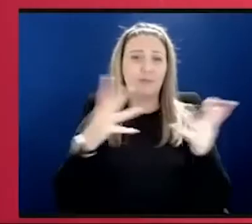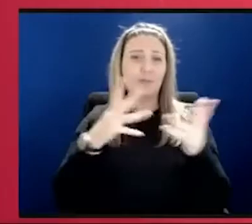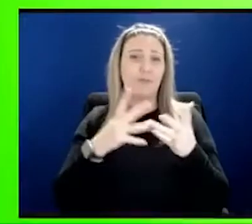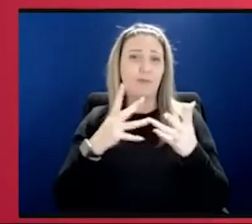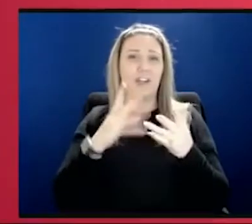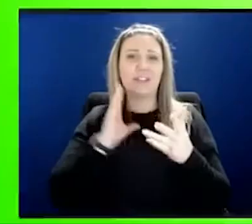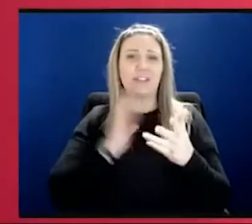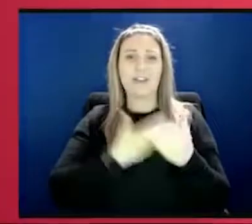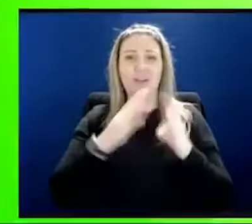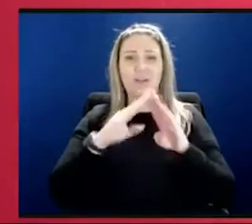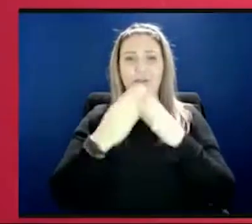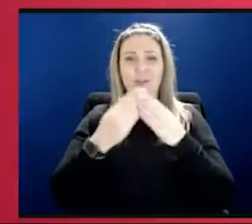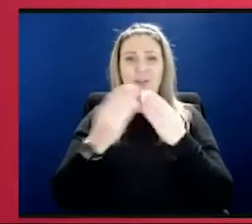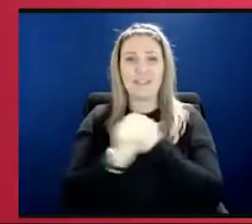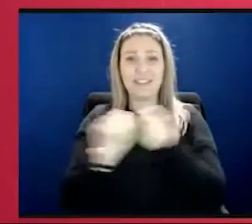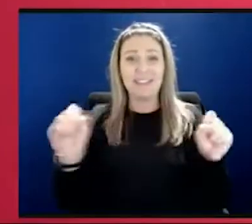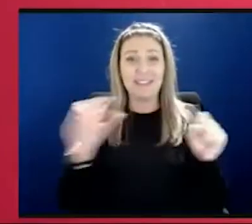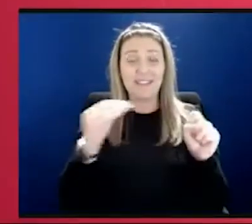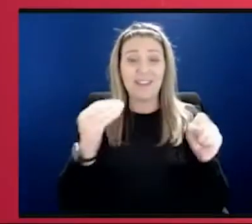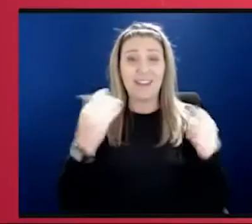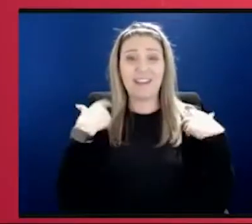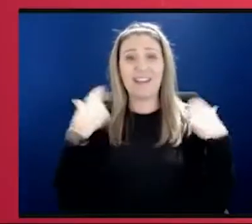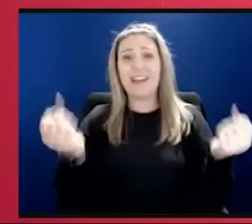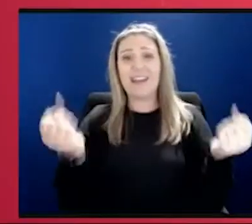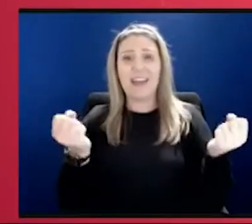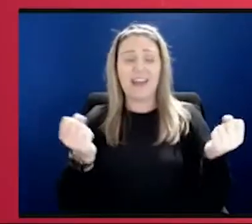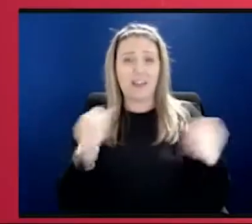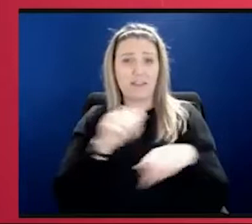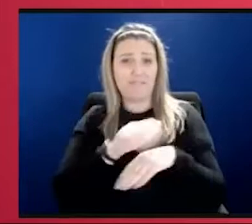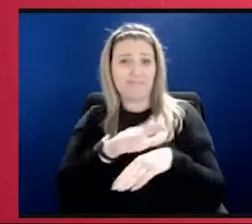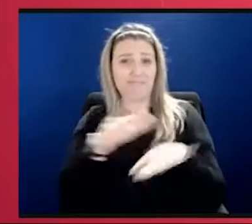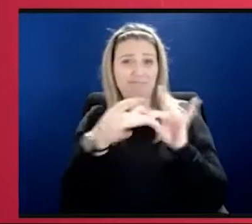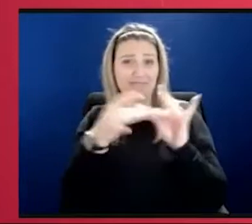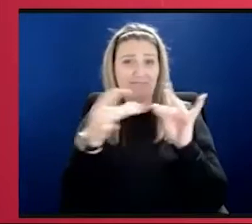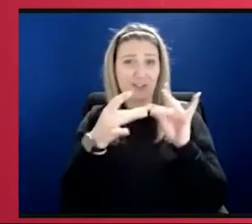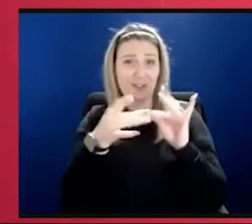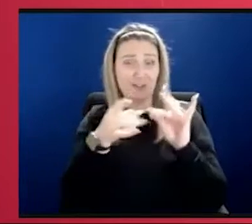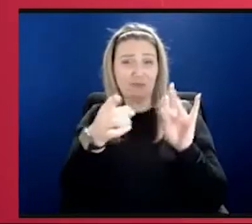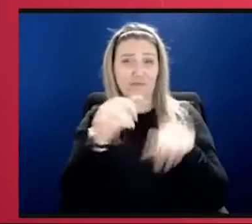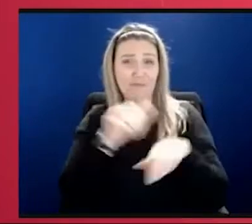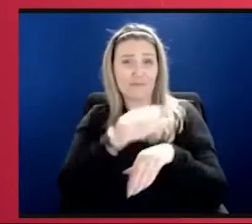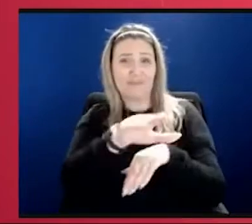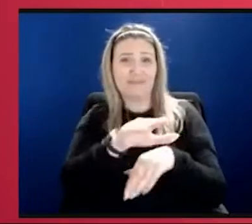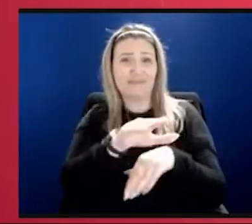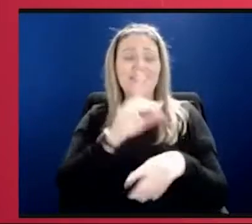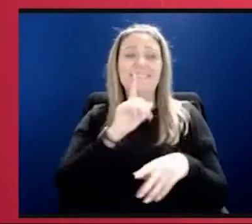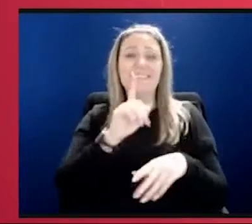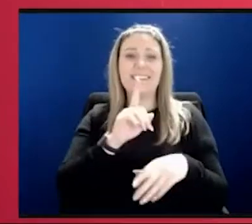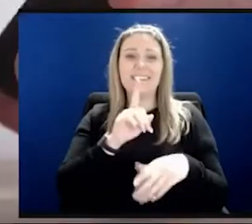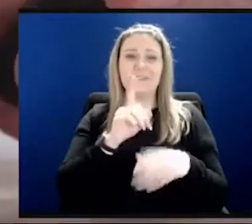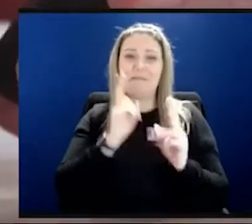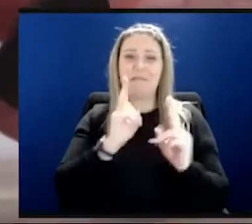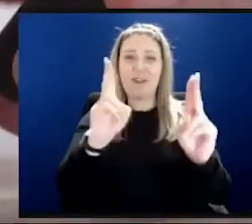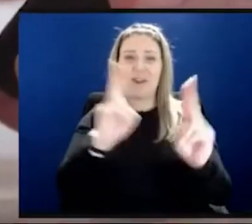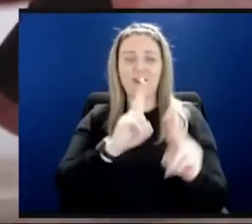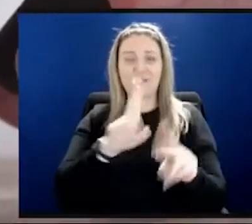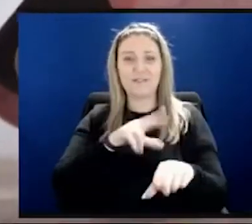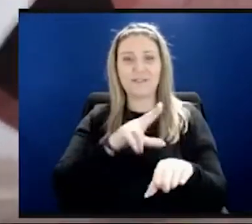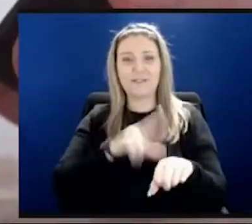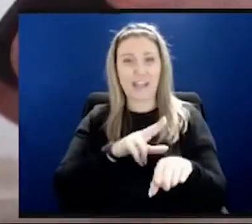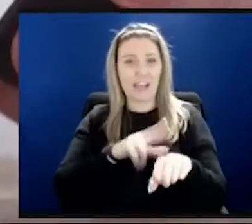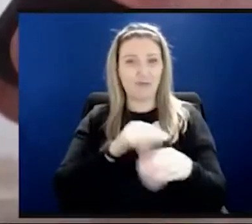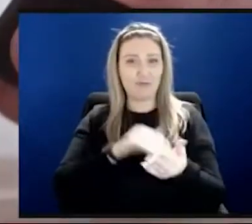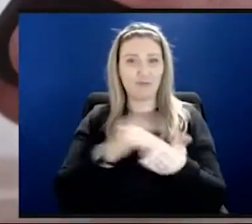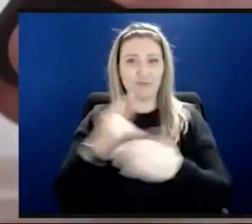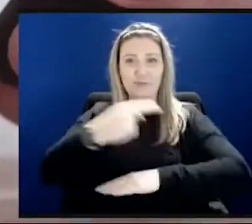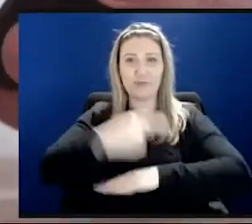some of the messages to our doctors that you sent to honor them on National Doctors Day. And as always, if you have a question or a comment, you can share